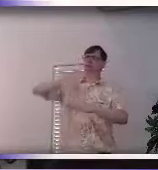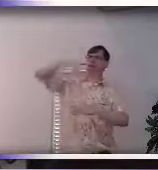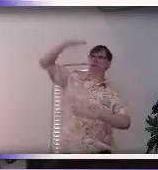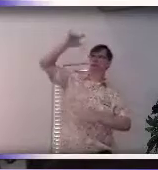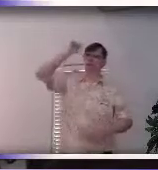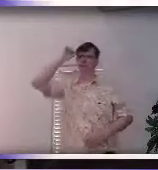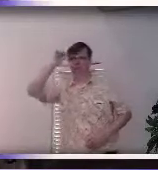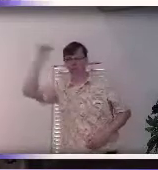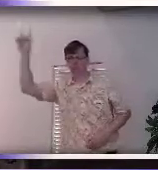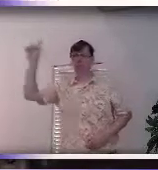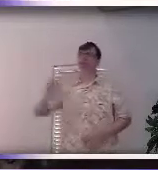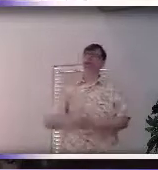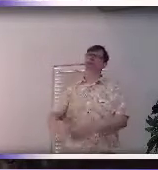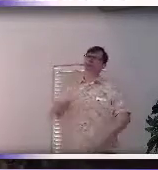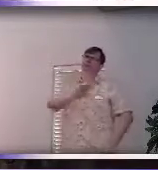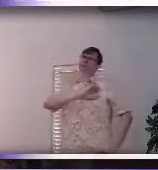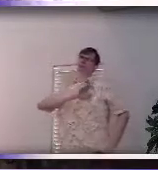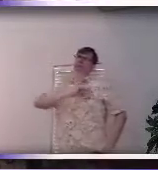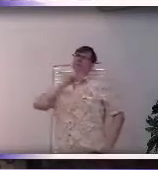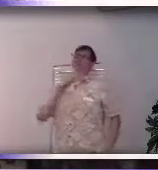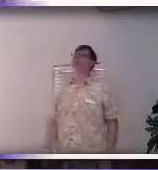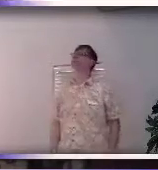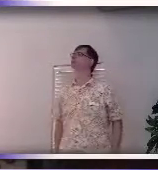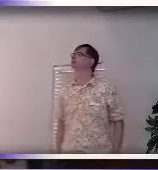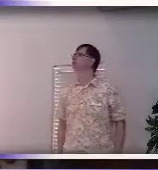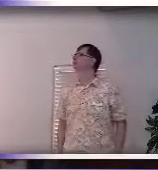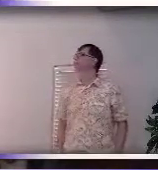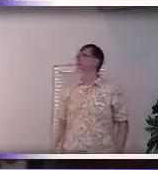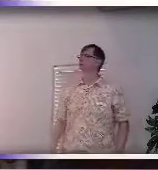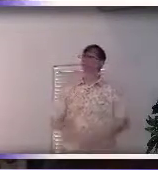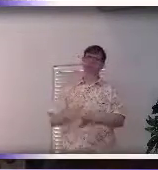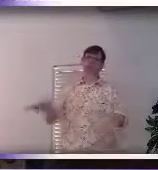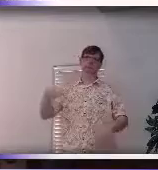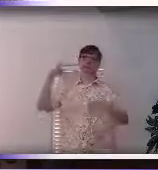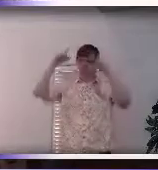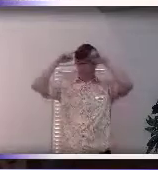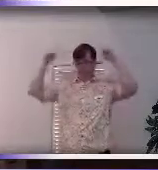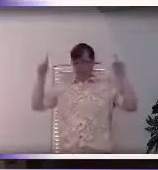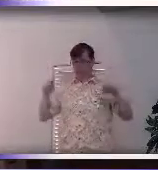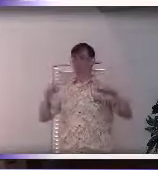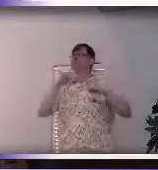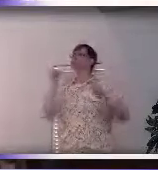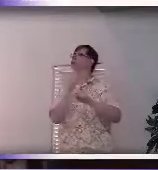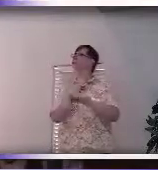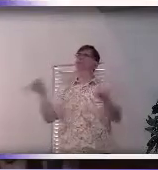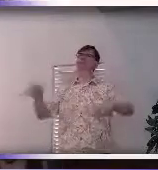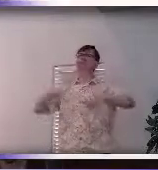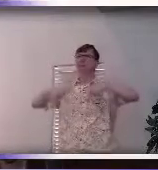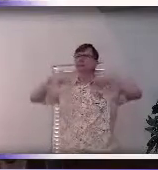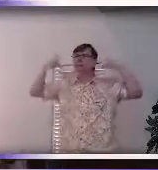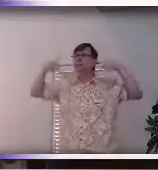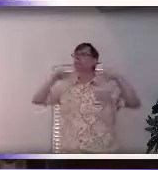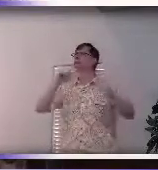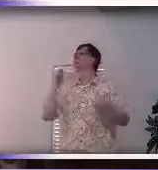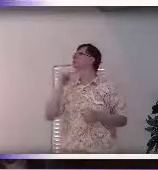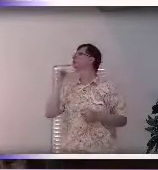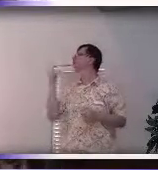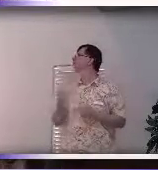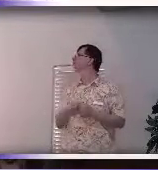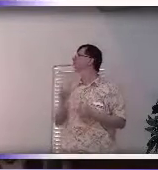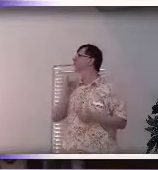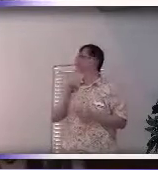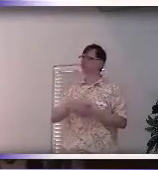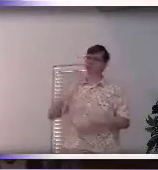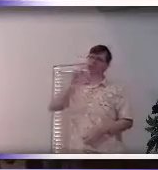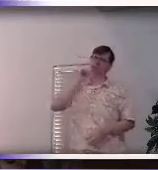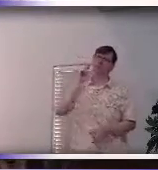of what commitment meant. The nuns would not be happy because apparently the